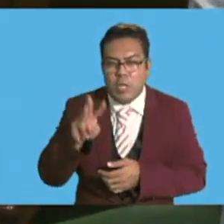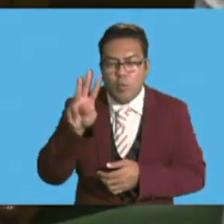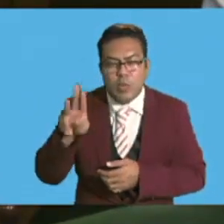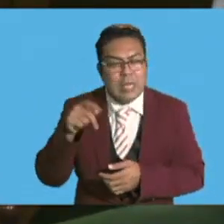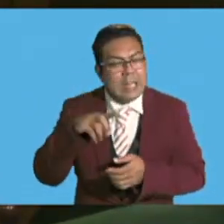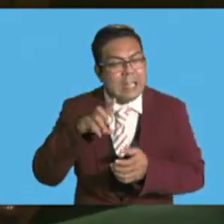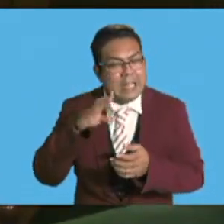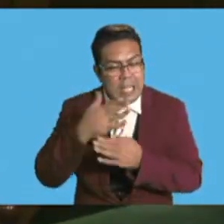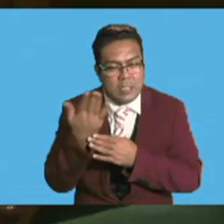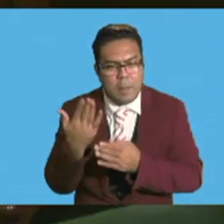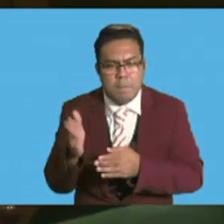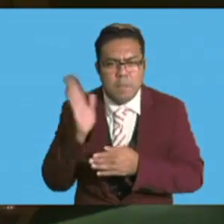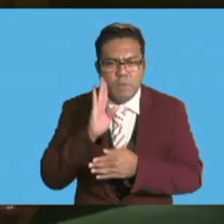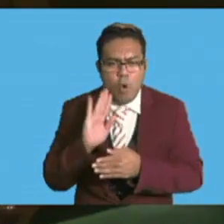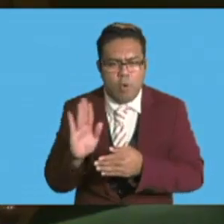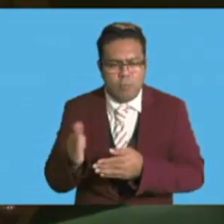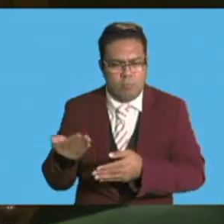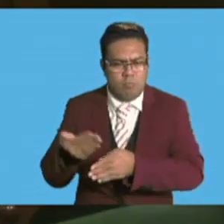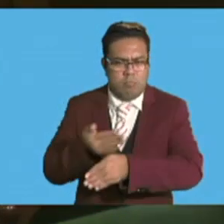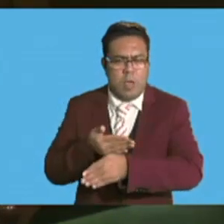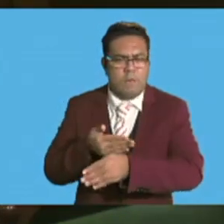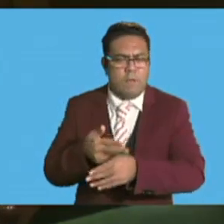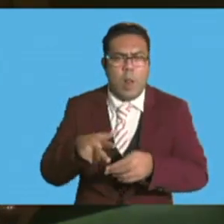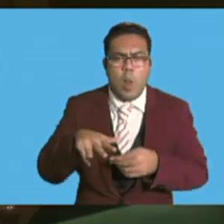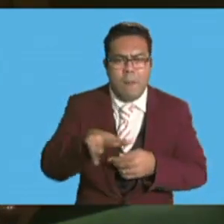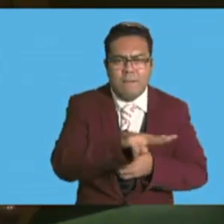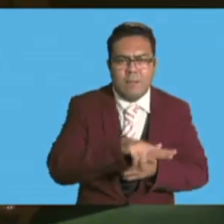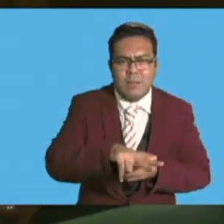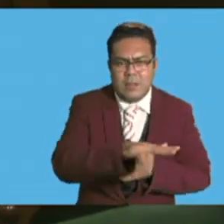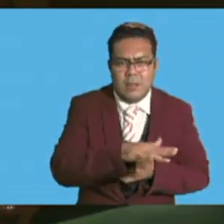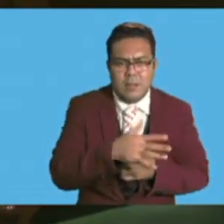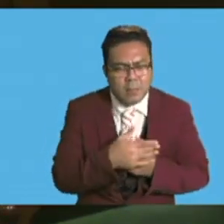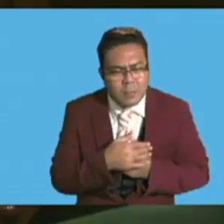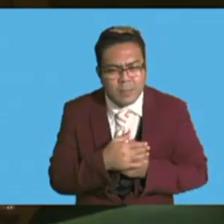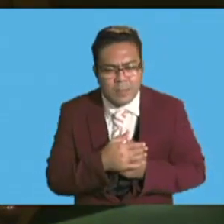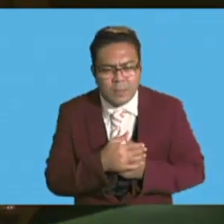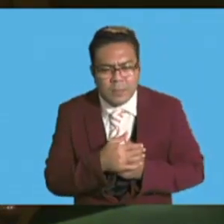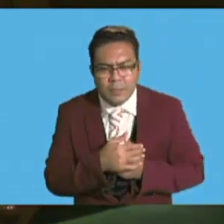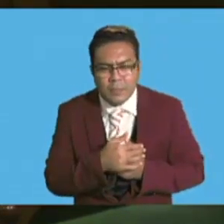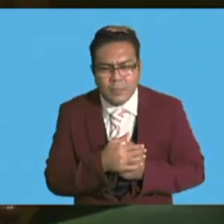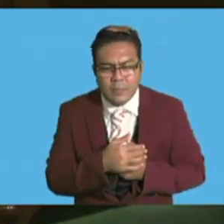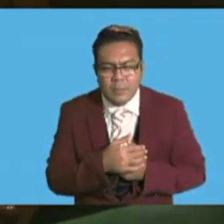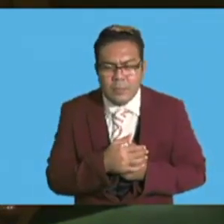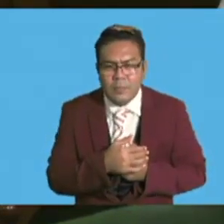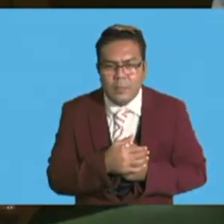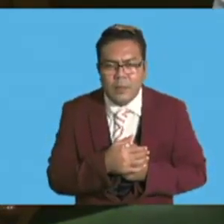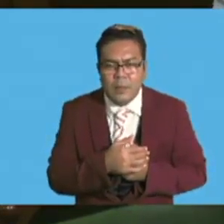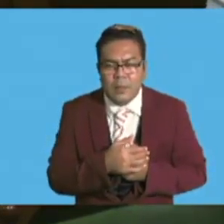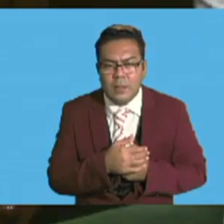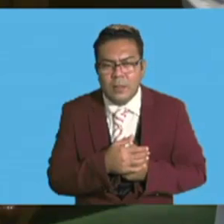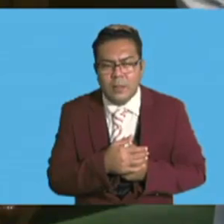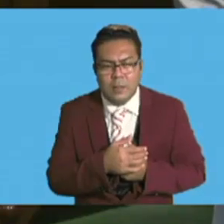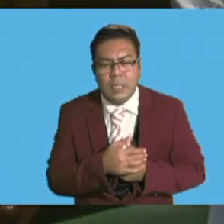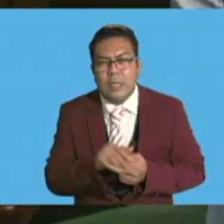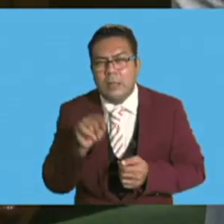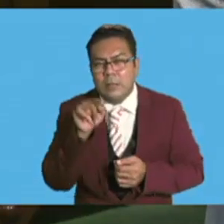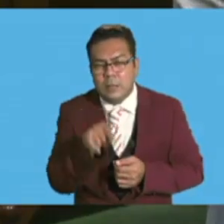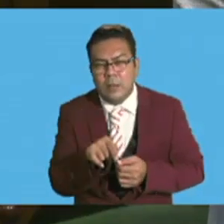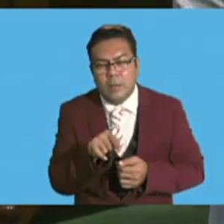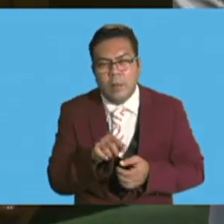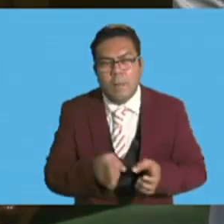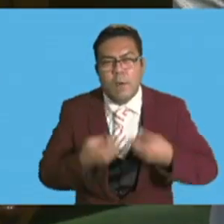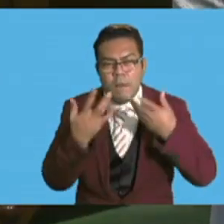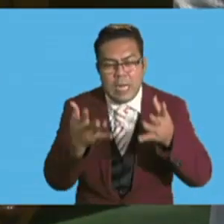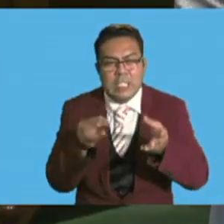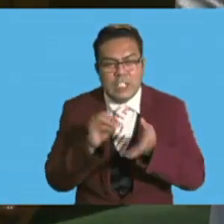that, it was in Lomoiviti. And for this, in doing our outreach programs and being able to provide services